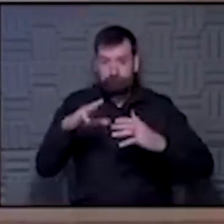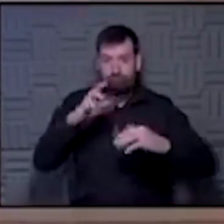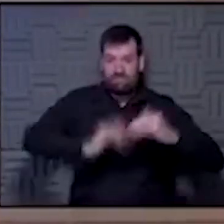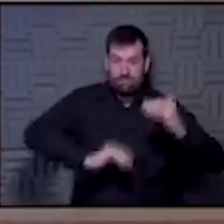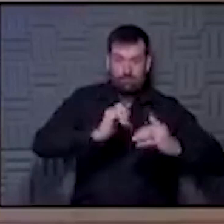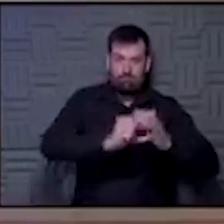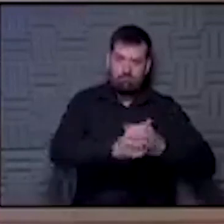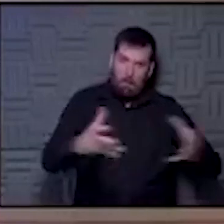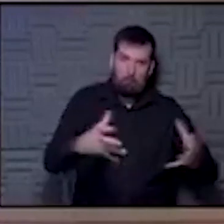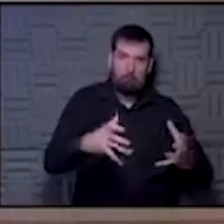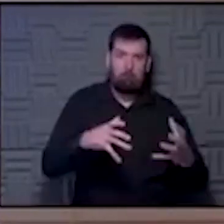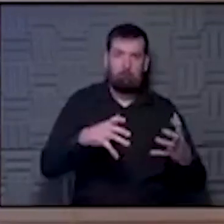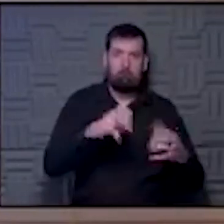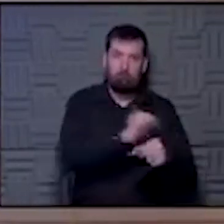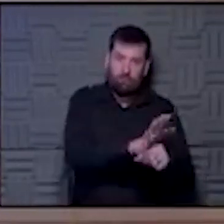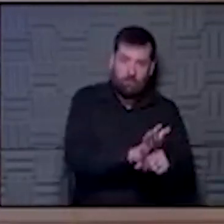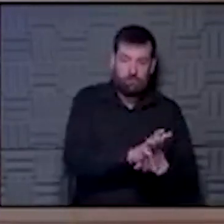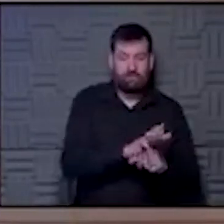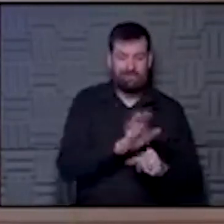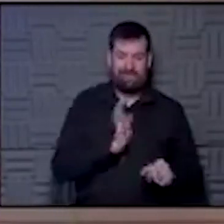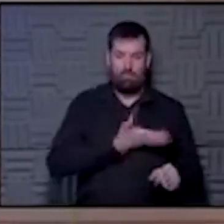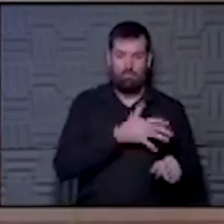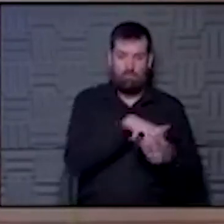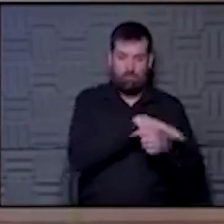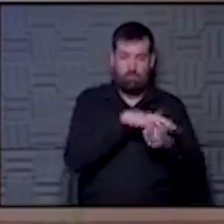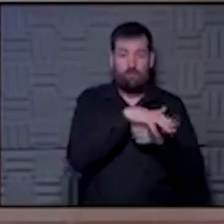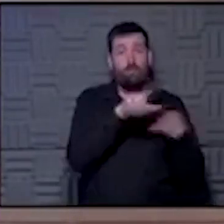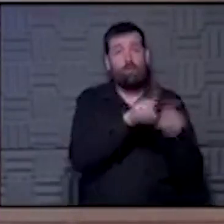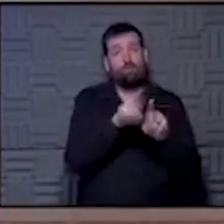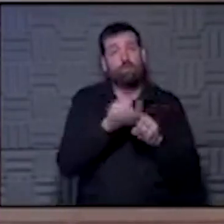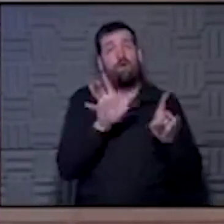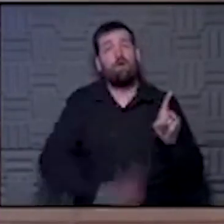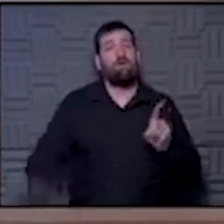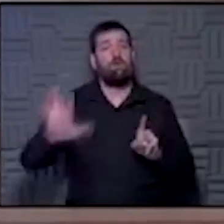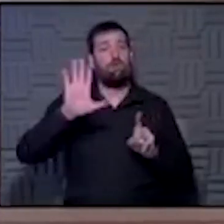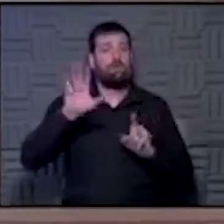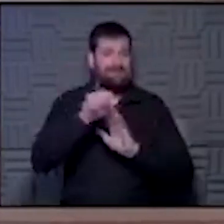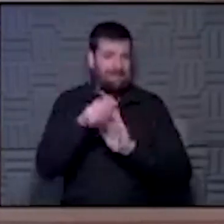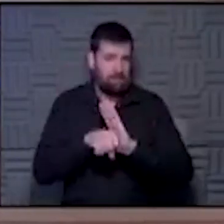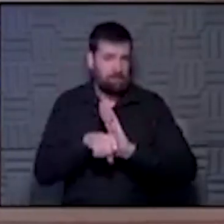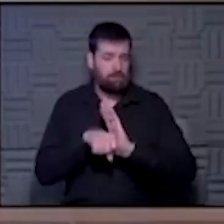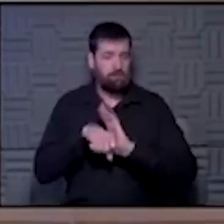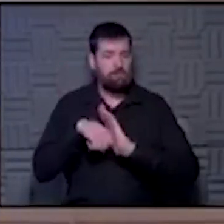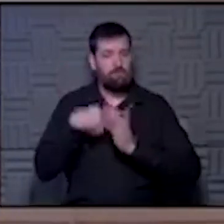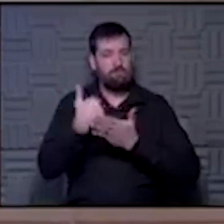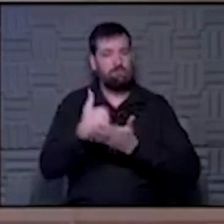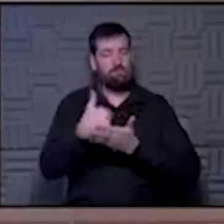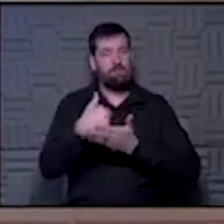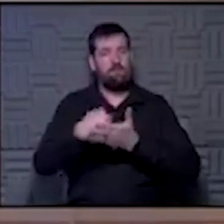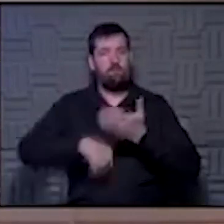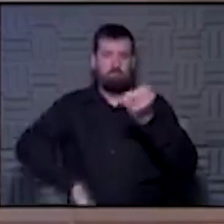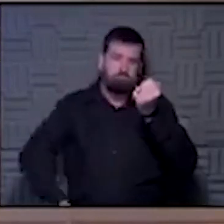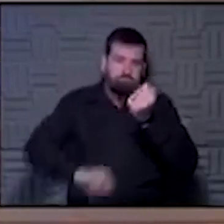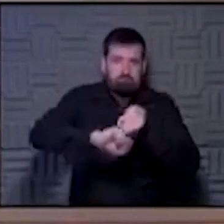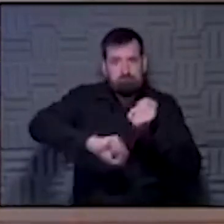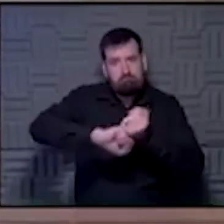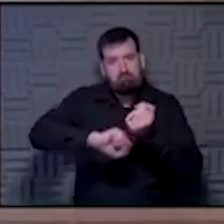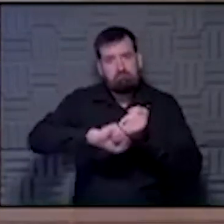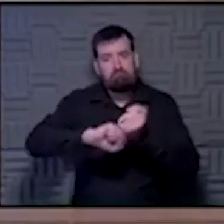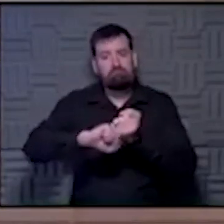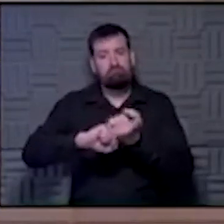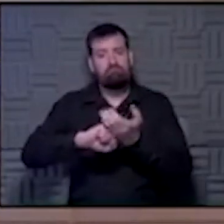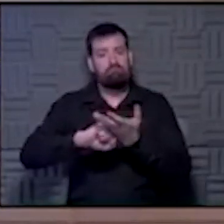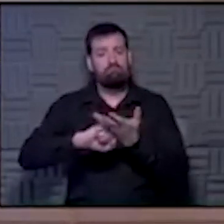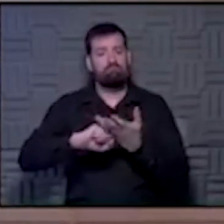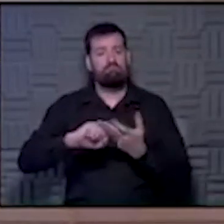in our region and working with some folks across the state to do the same thing, to help stand up and support